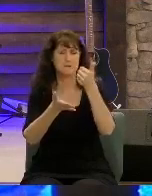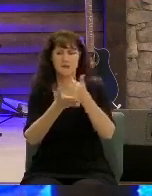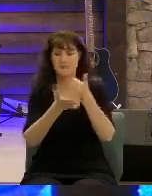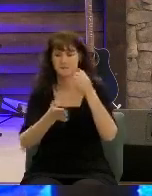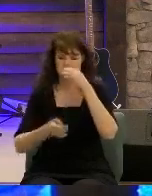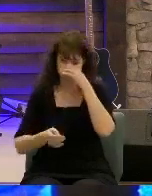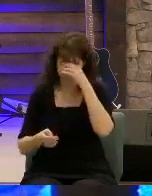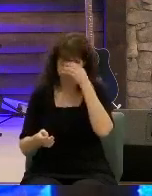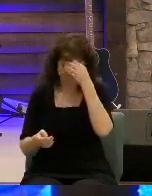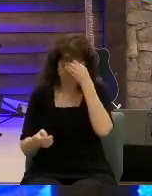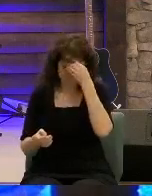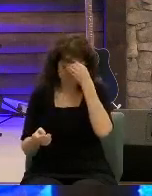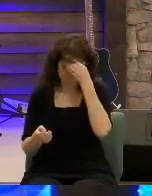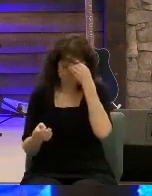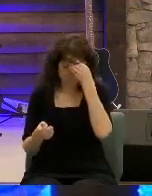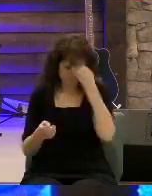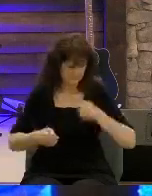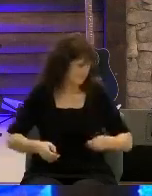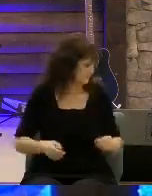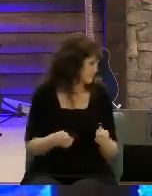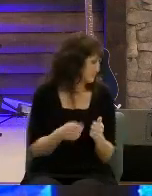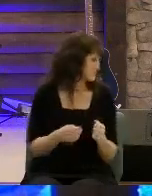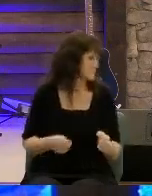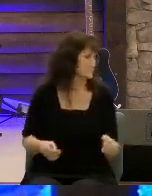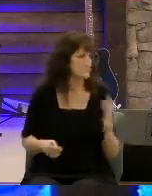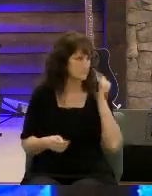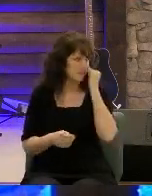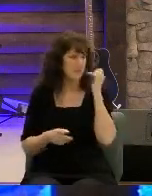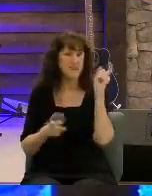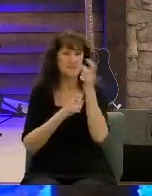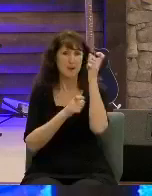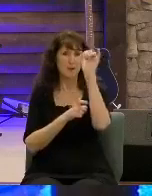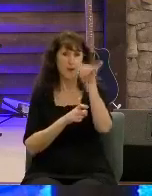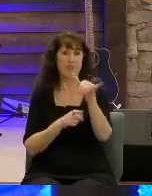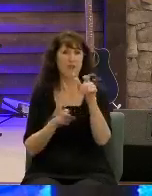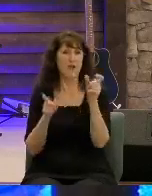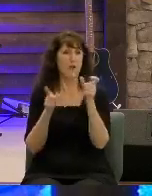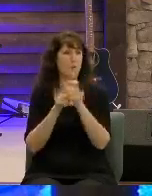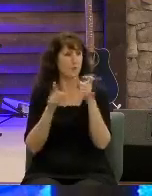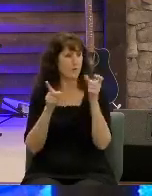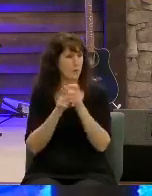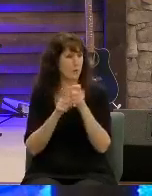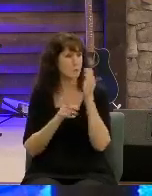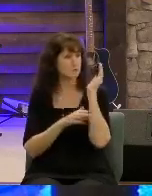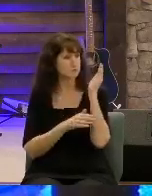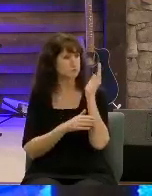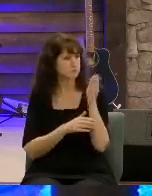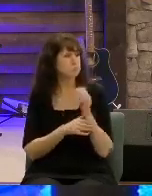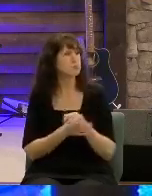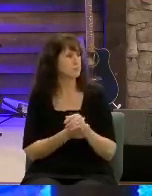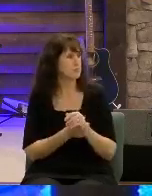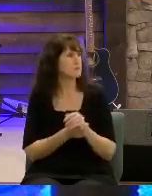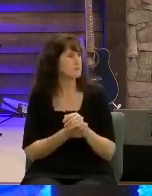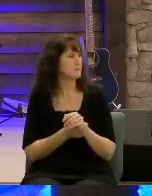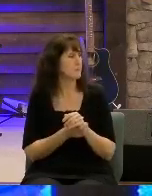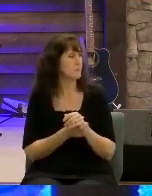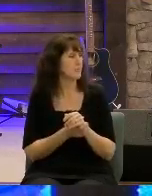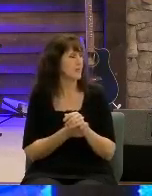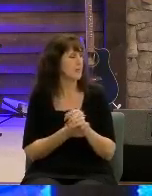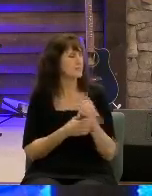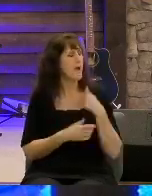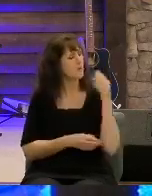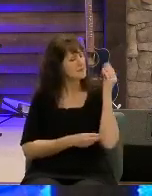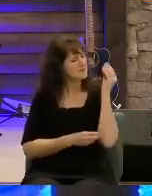Amen. God bless you. You're dismissed. Amen. Celebrate that word. Amen. George, I was thinking as you